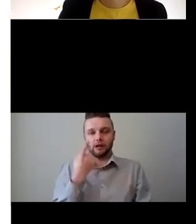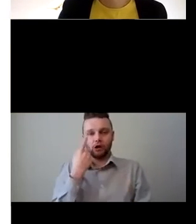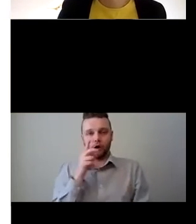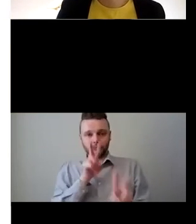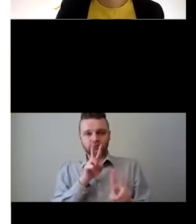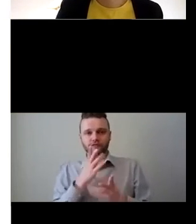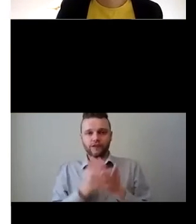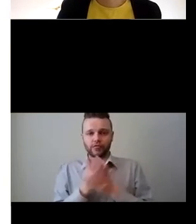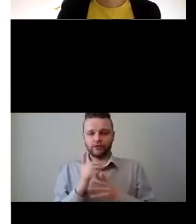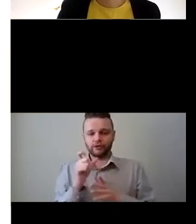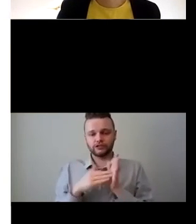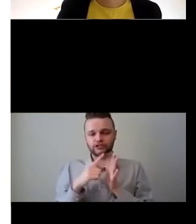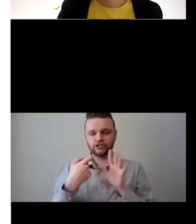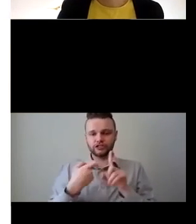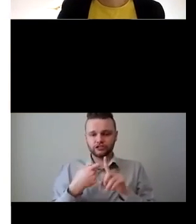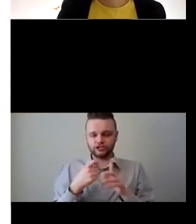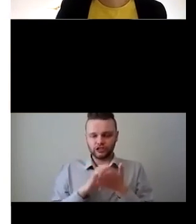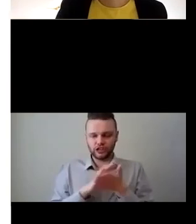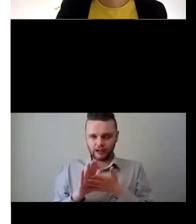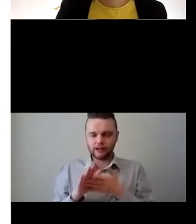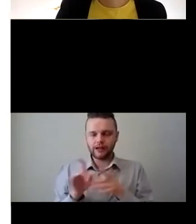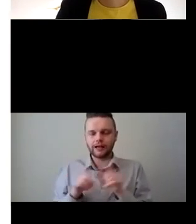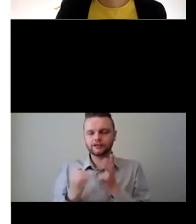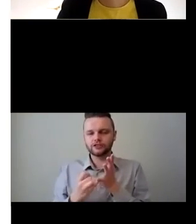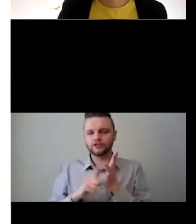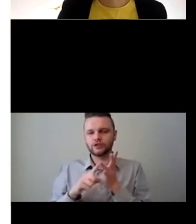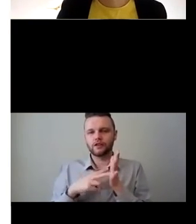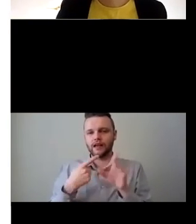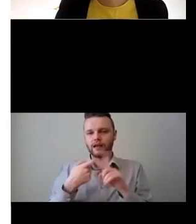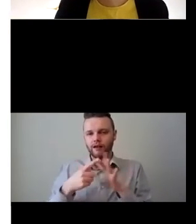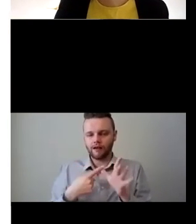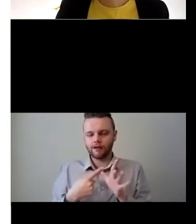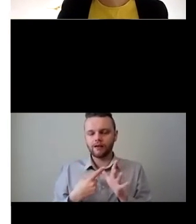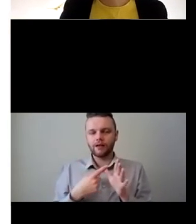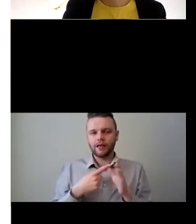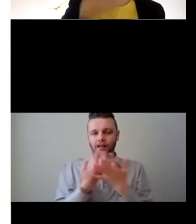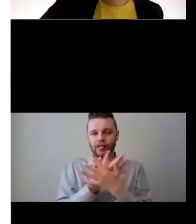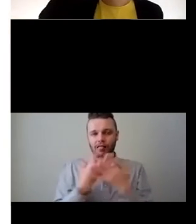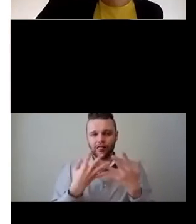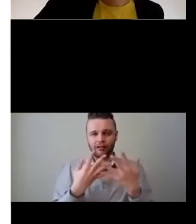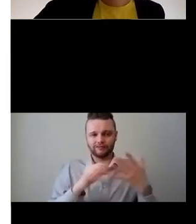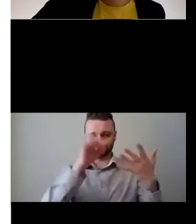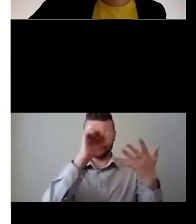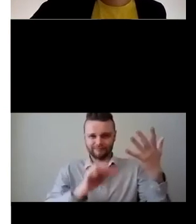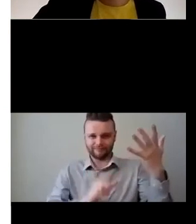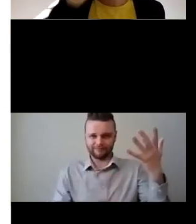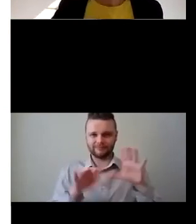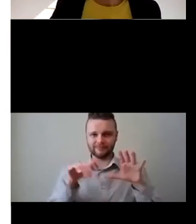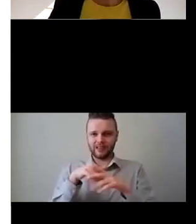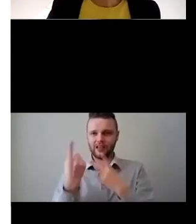the Czech Republic and in Slovakia, but I think to some extent, a lot of these elements appear also in a lot of other